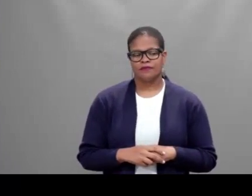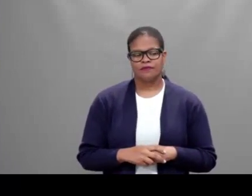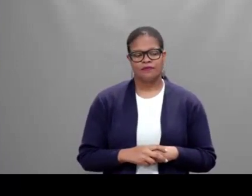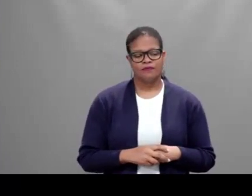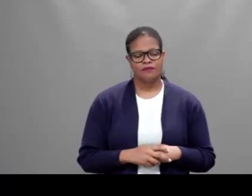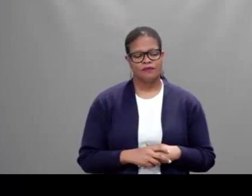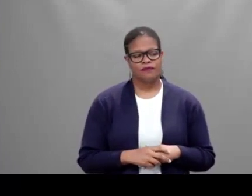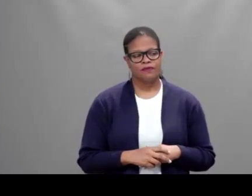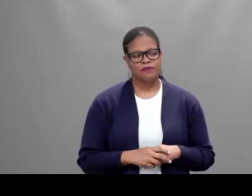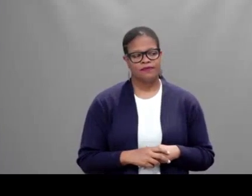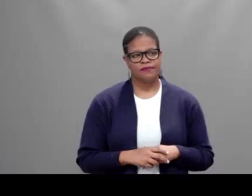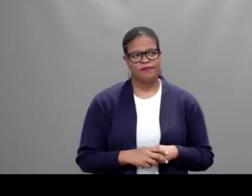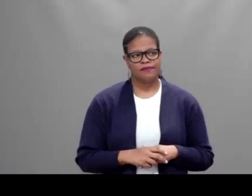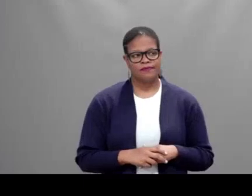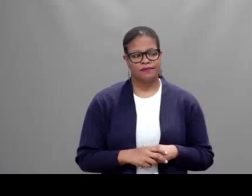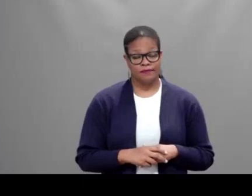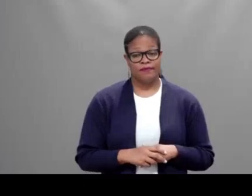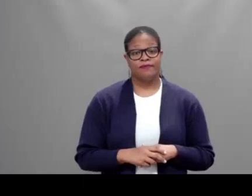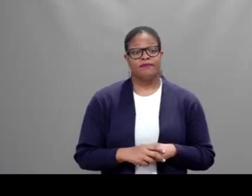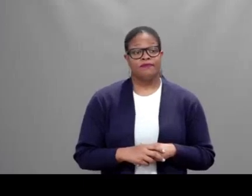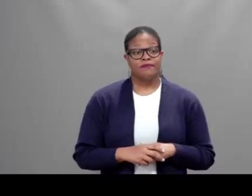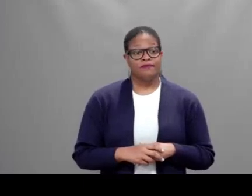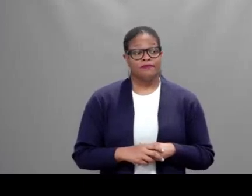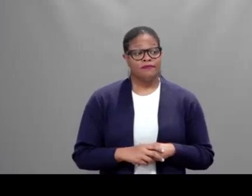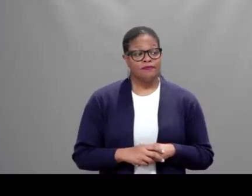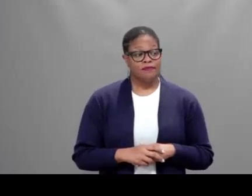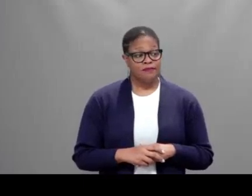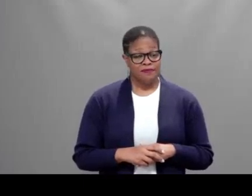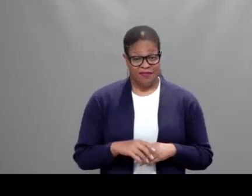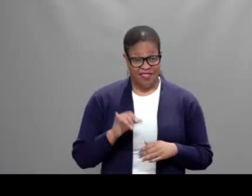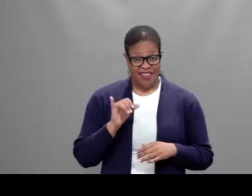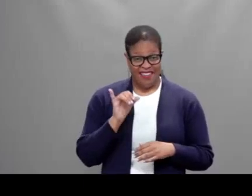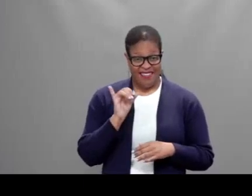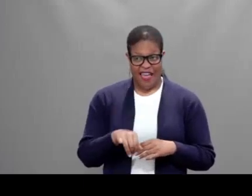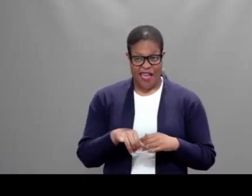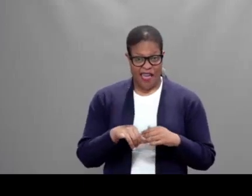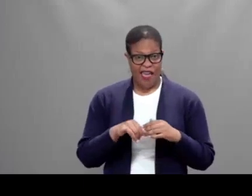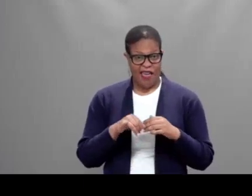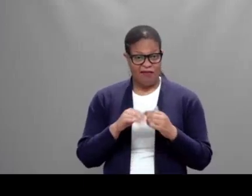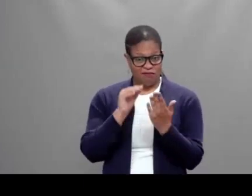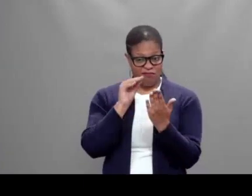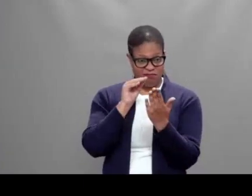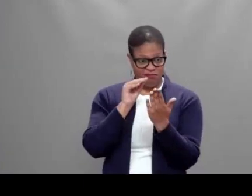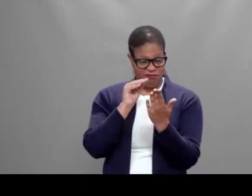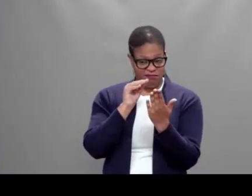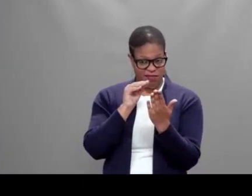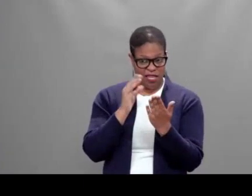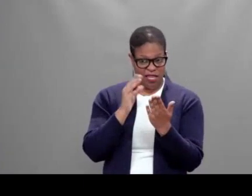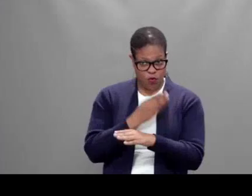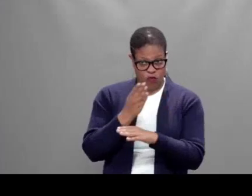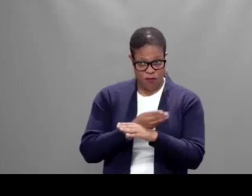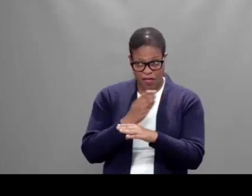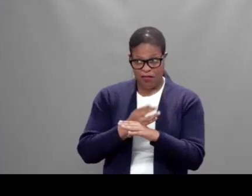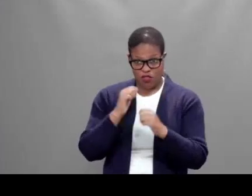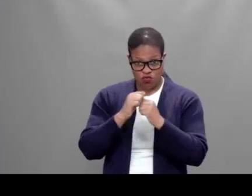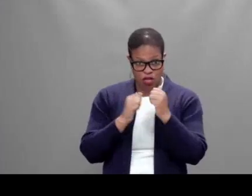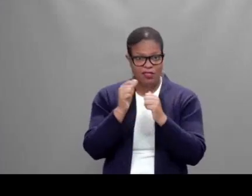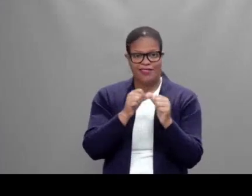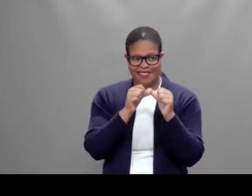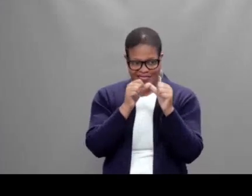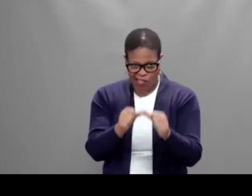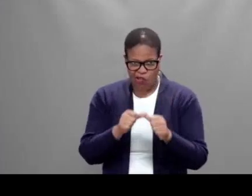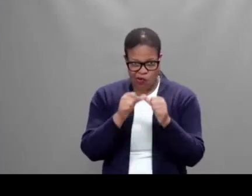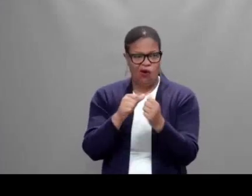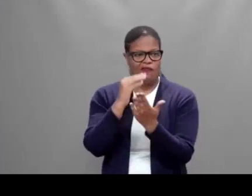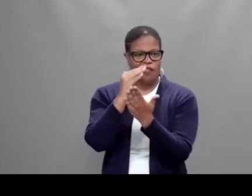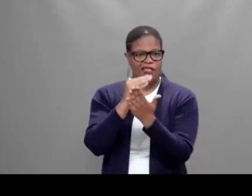So, and that continues to be on the list of needs in terms of capital improvement, but